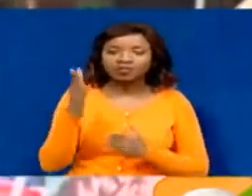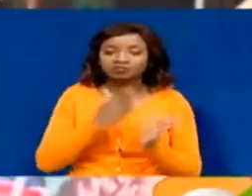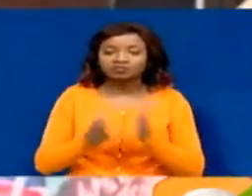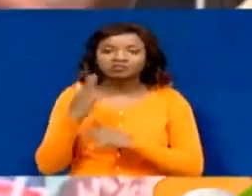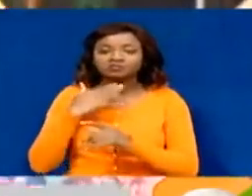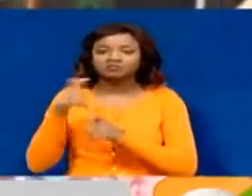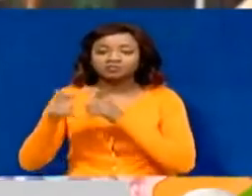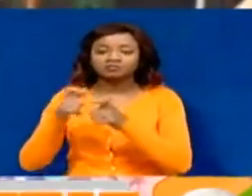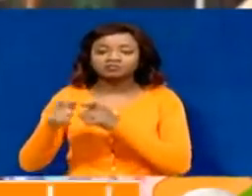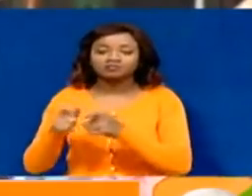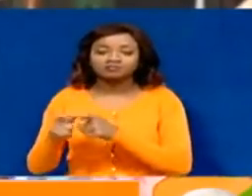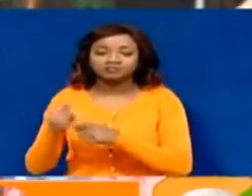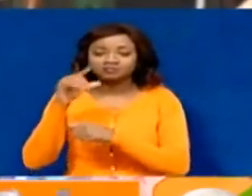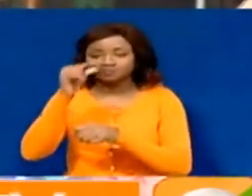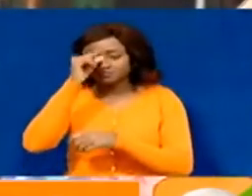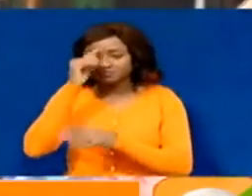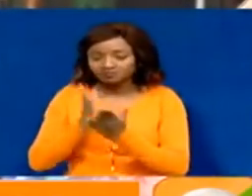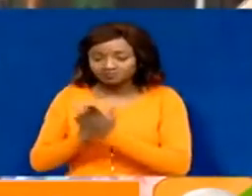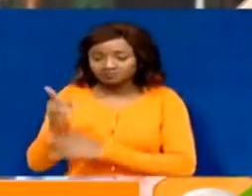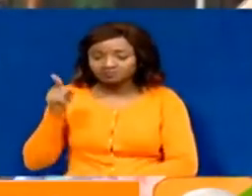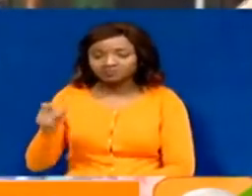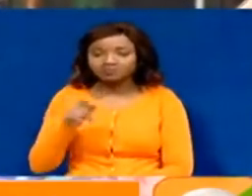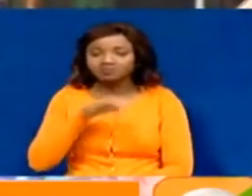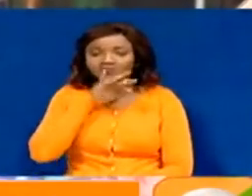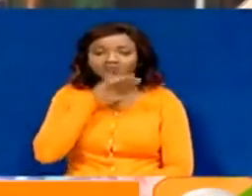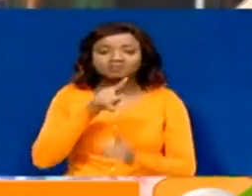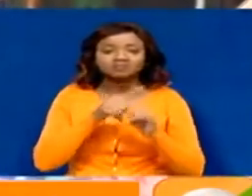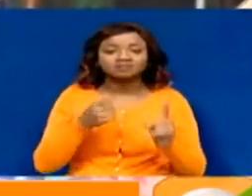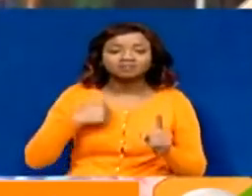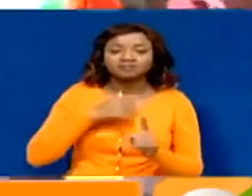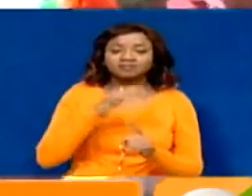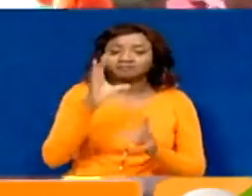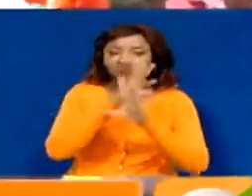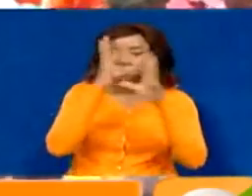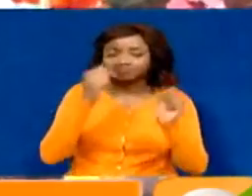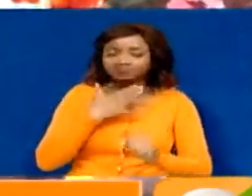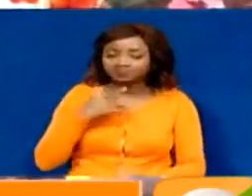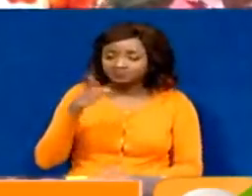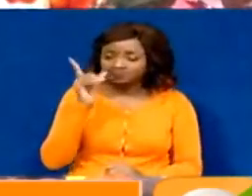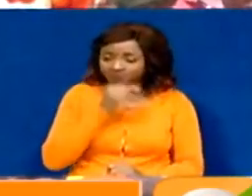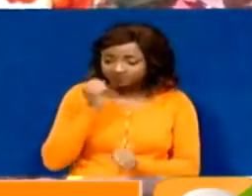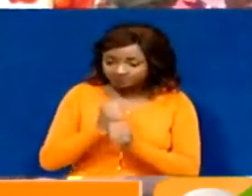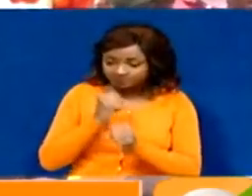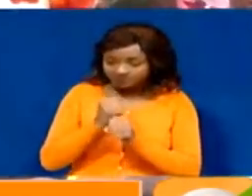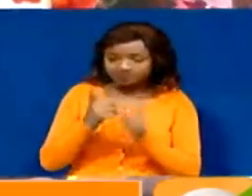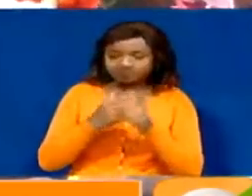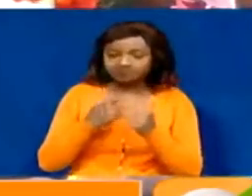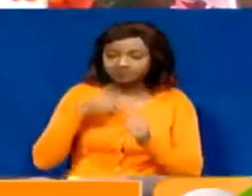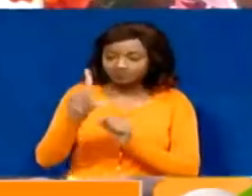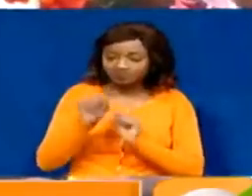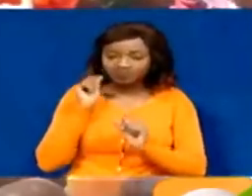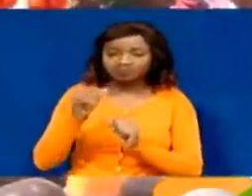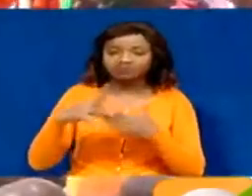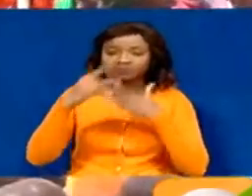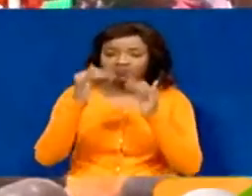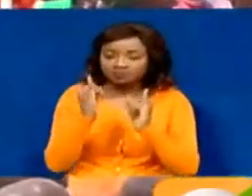unataganywa ujirithi wa Kenya wanaumia. Raisi wetu tunataka masiku zako zikwishe. Tupate raisi